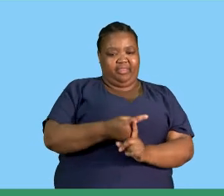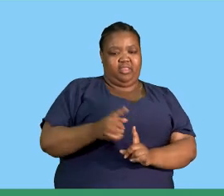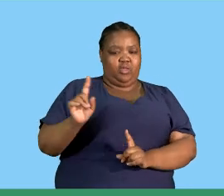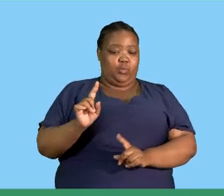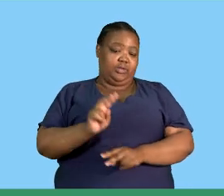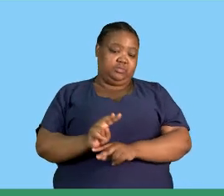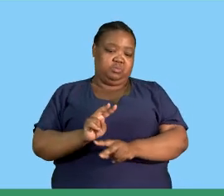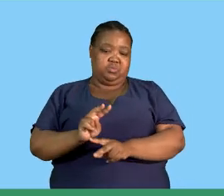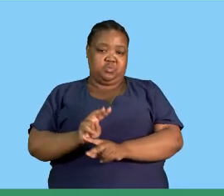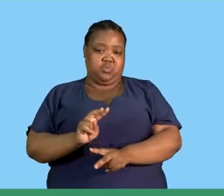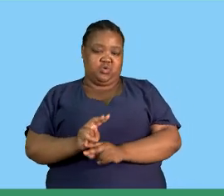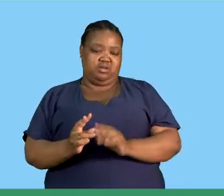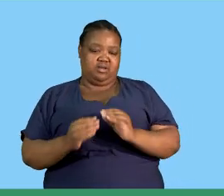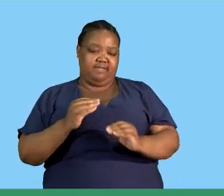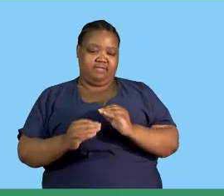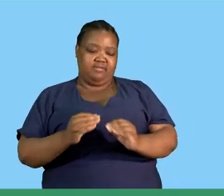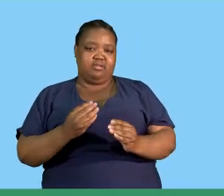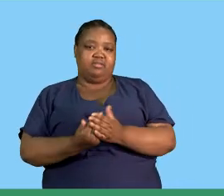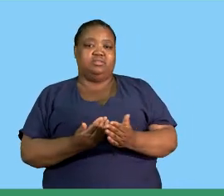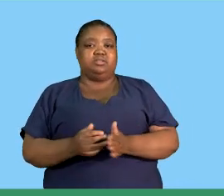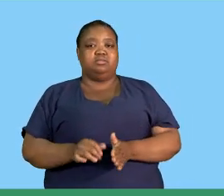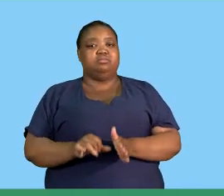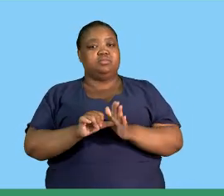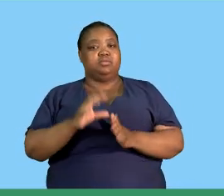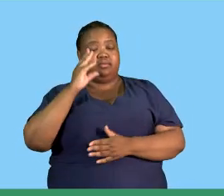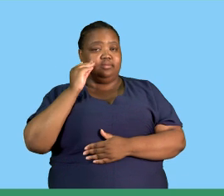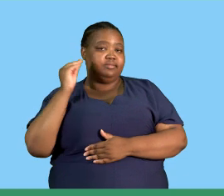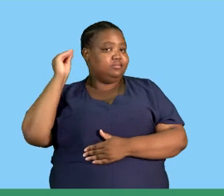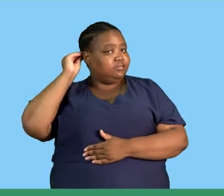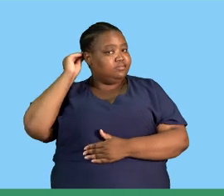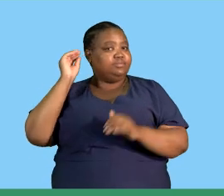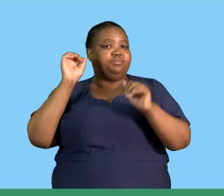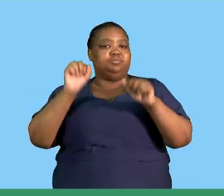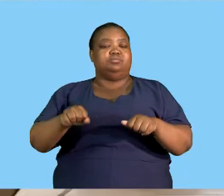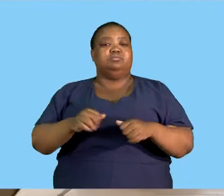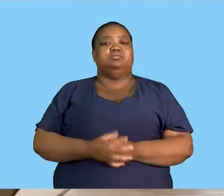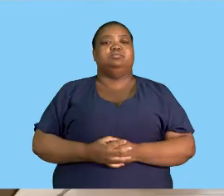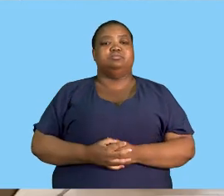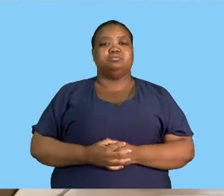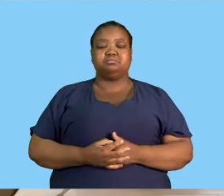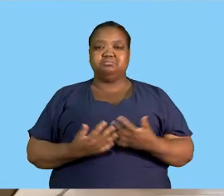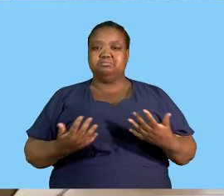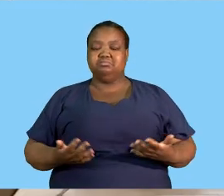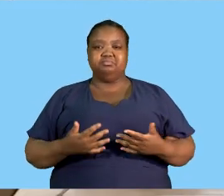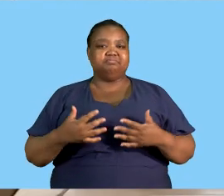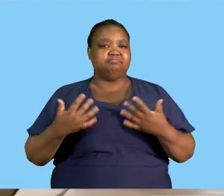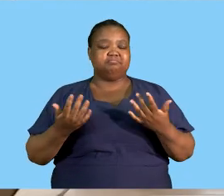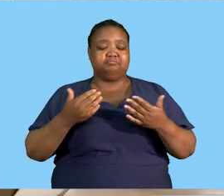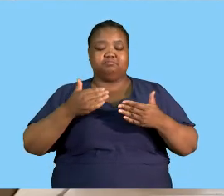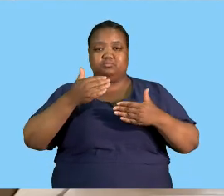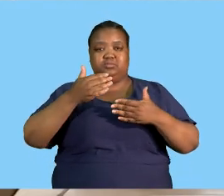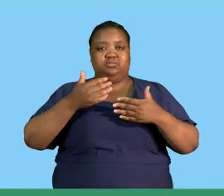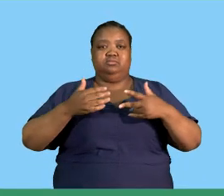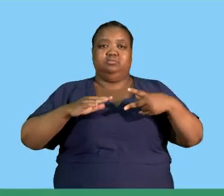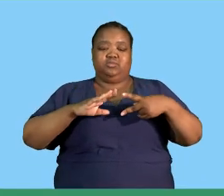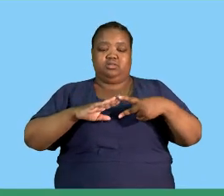strategy so that you can identify the gaps or deviations in the implementation. Right, please take note, the